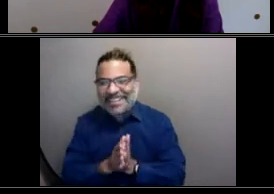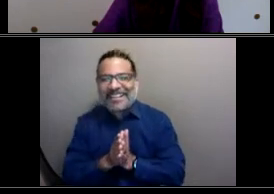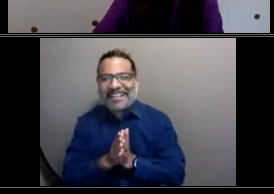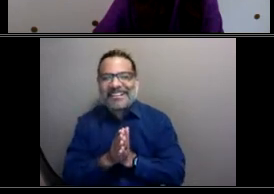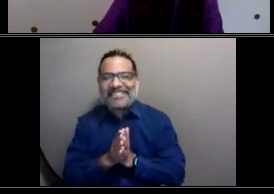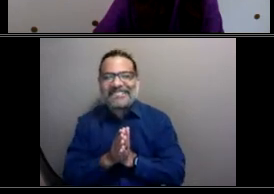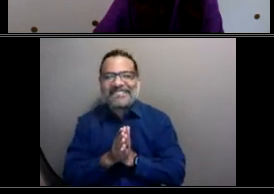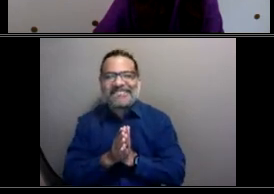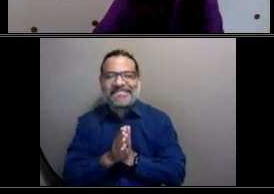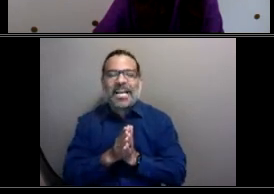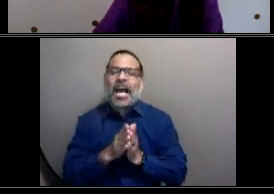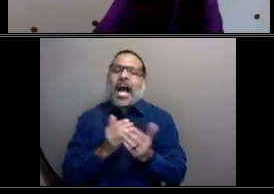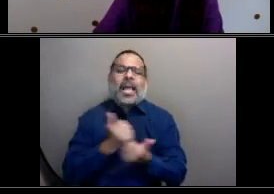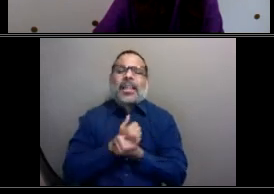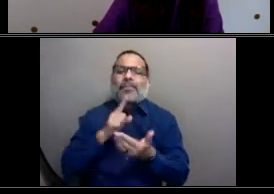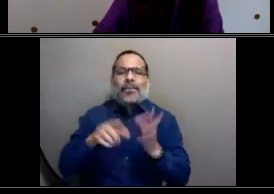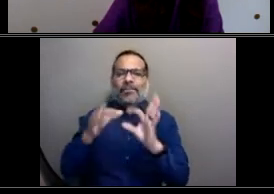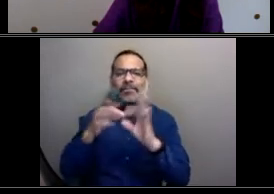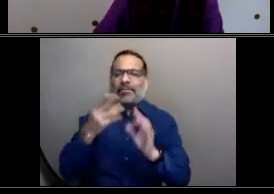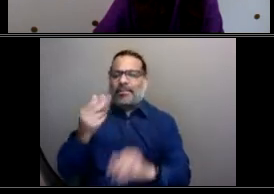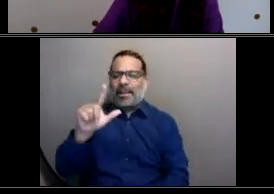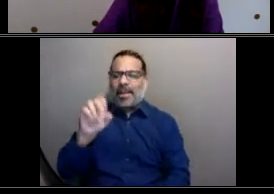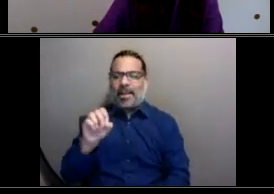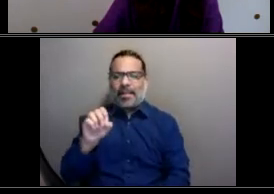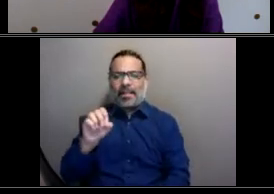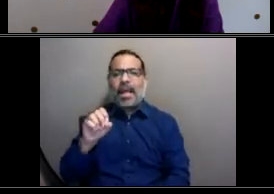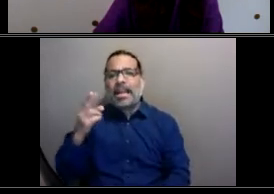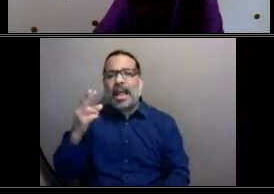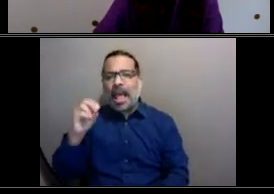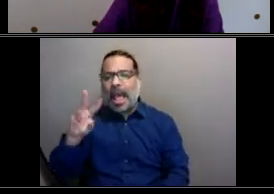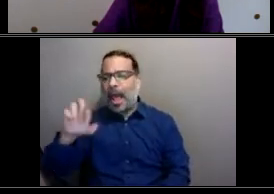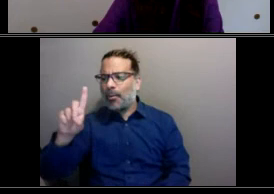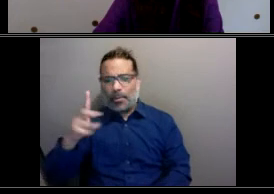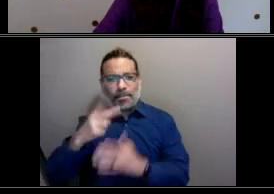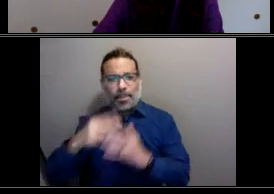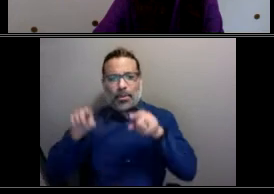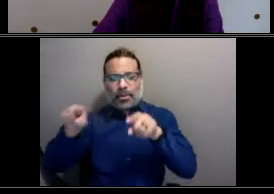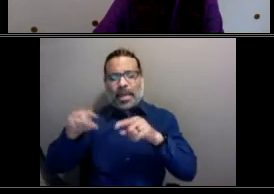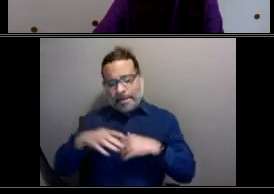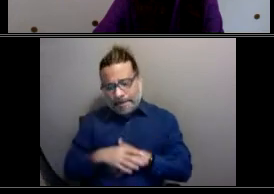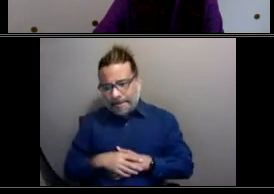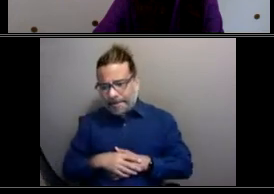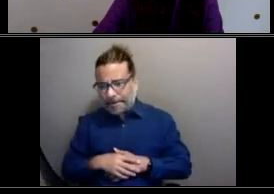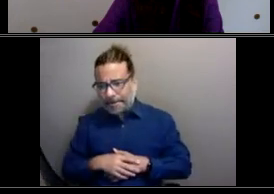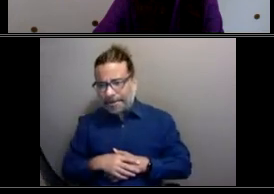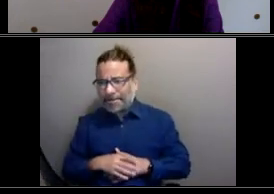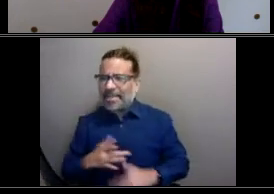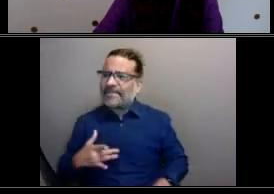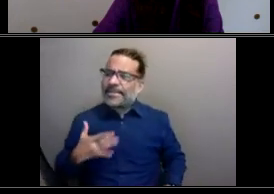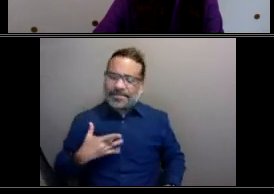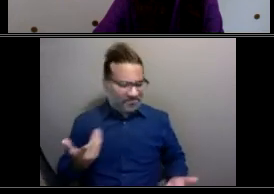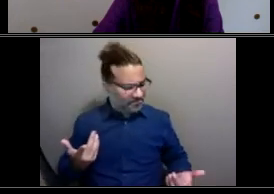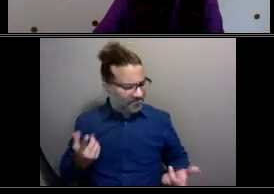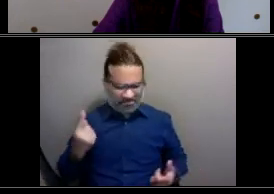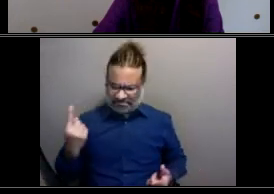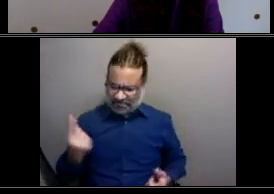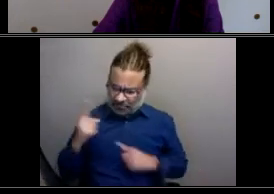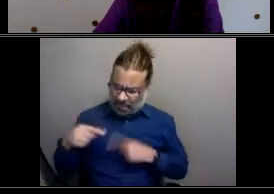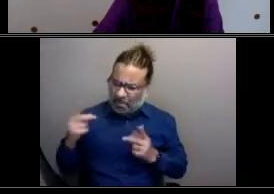I love what you're saying, Hale, because and Howard, because I feel there have always been people who want to be